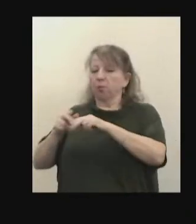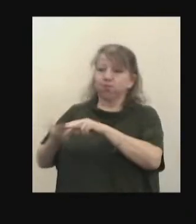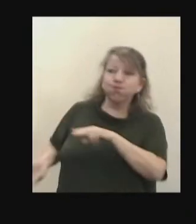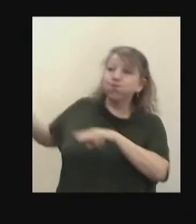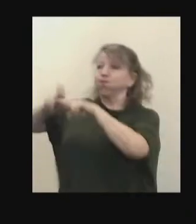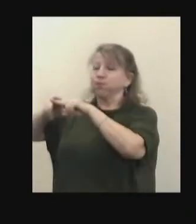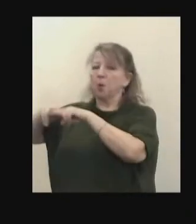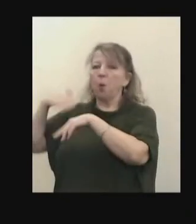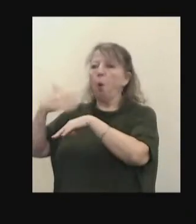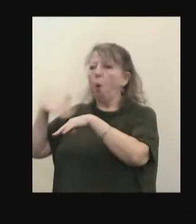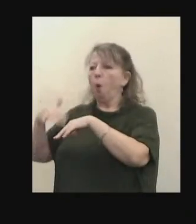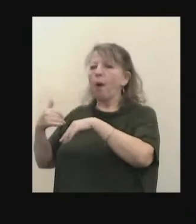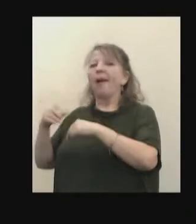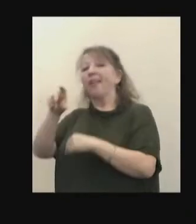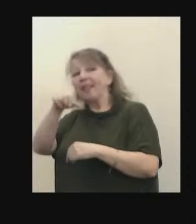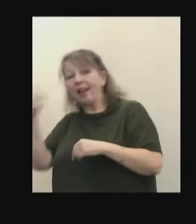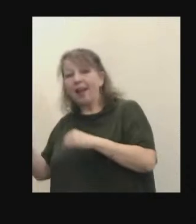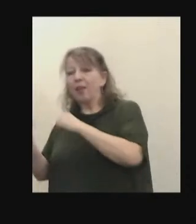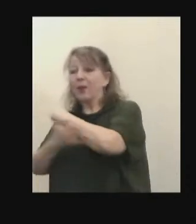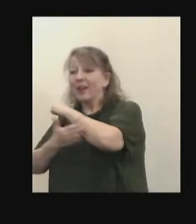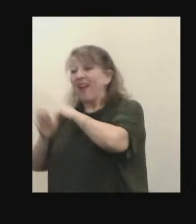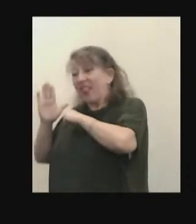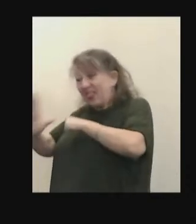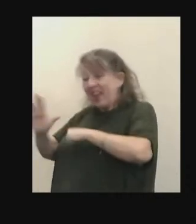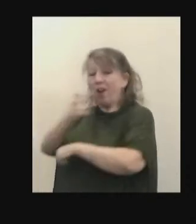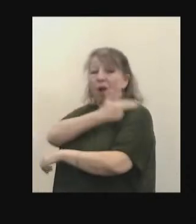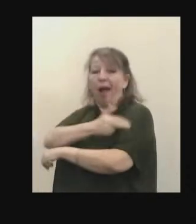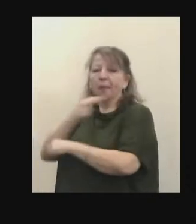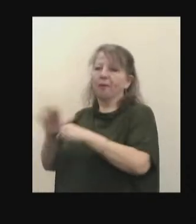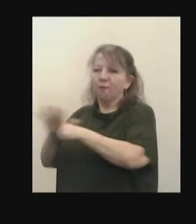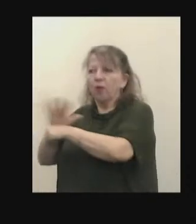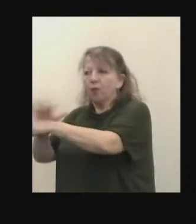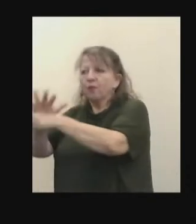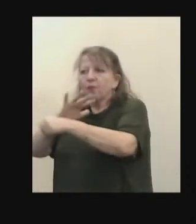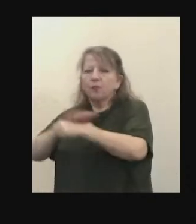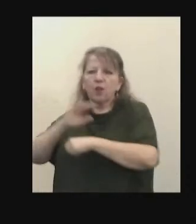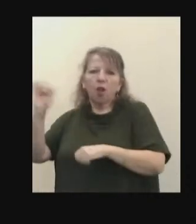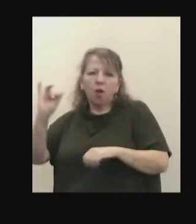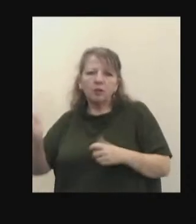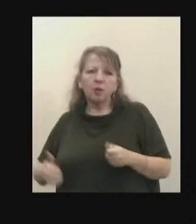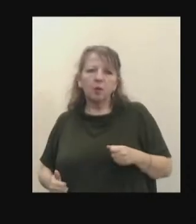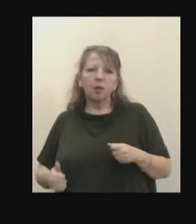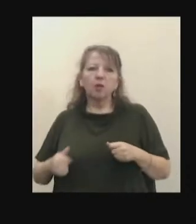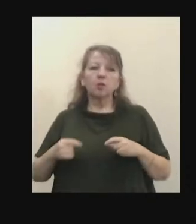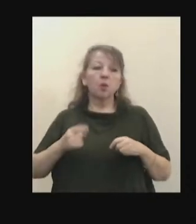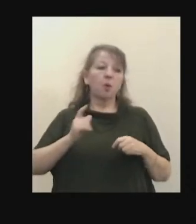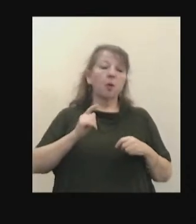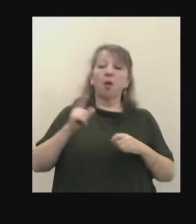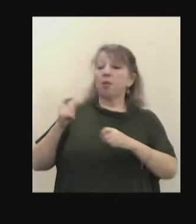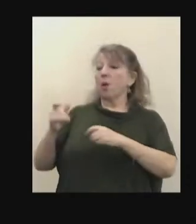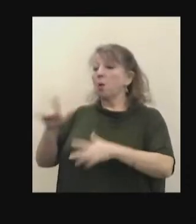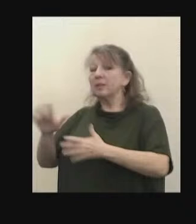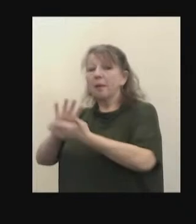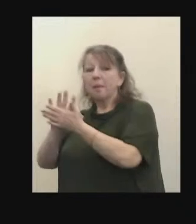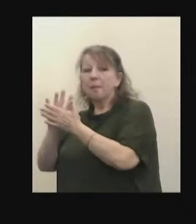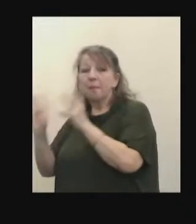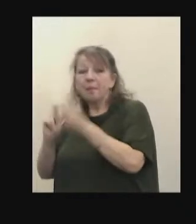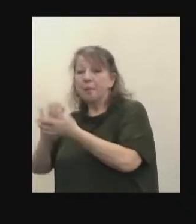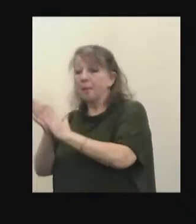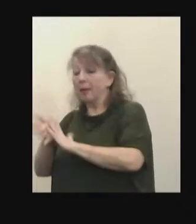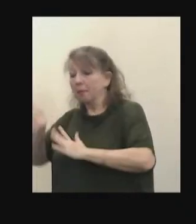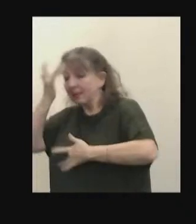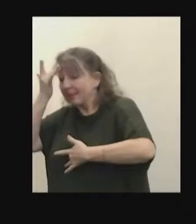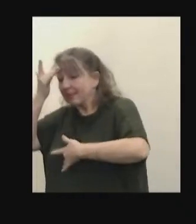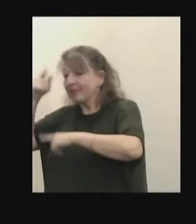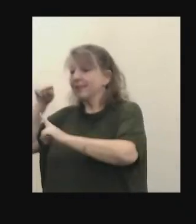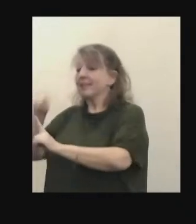near capacity as well. So we're seeing a lot of COVID-19 in these other counties, and their patients are not only in their own hospitals, some of them